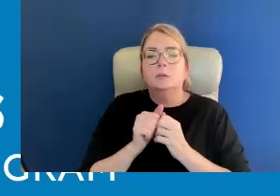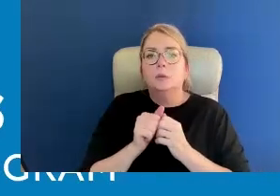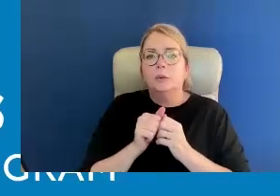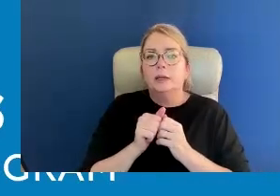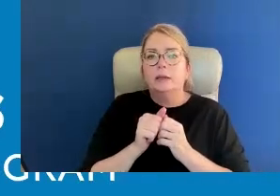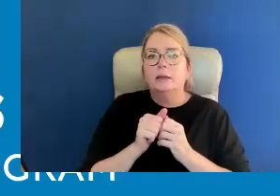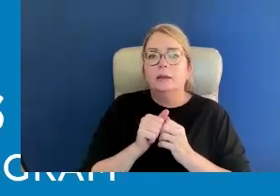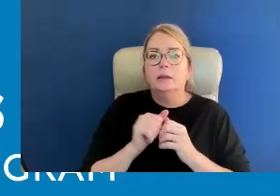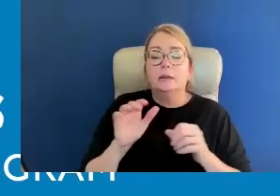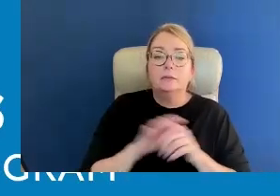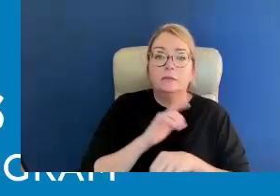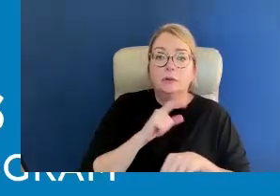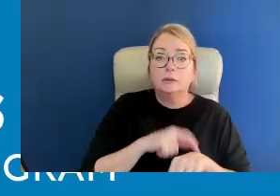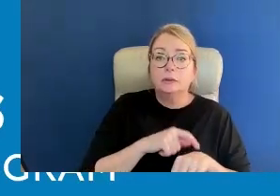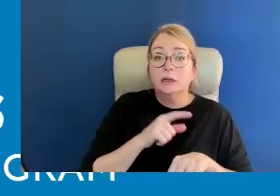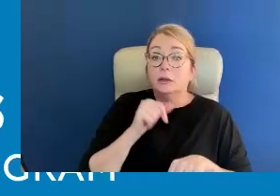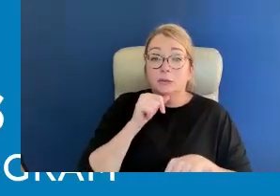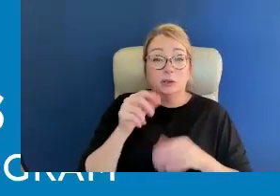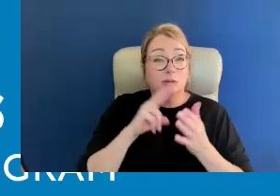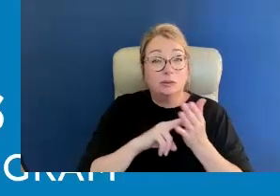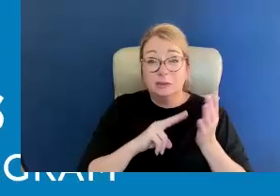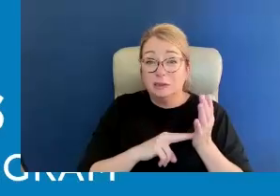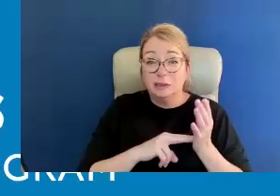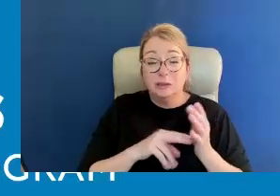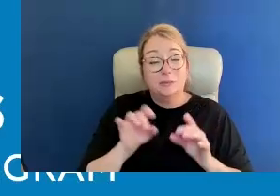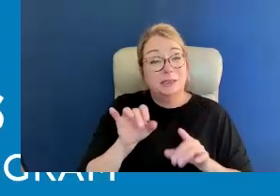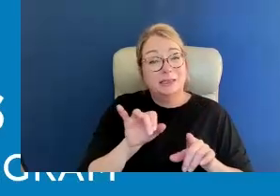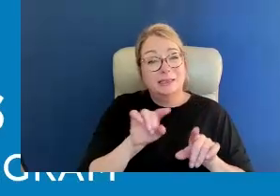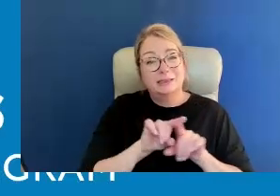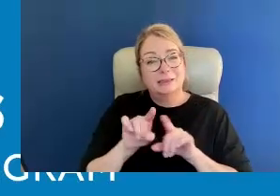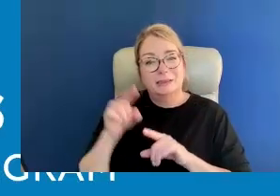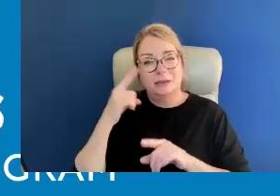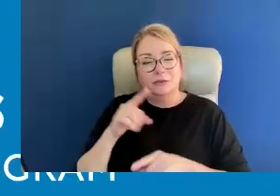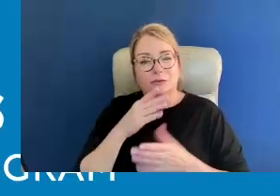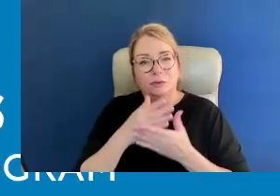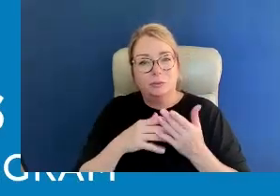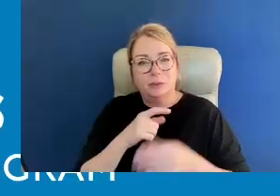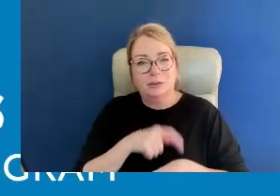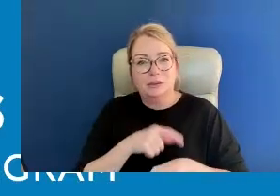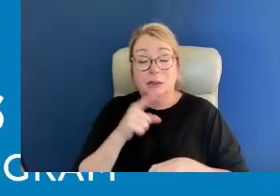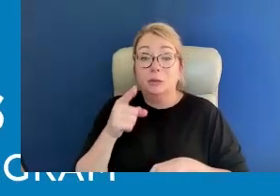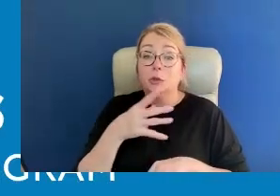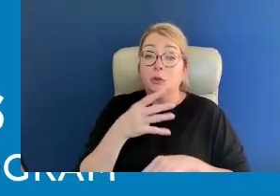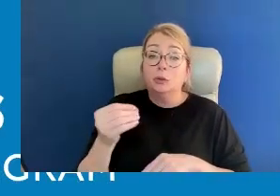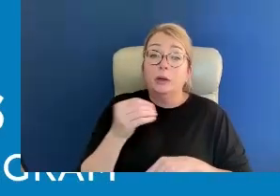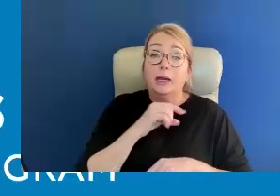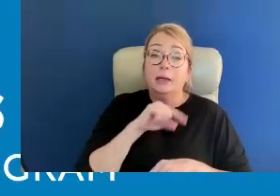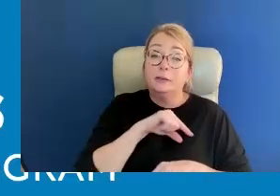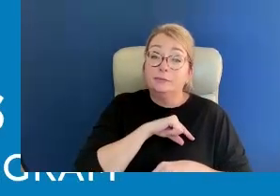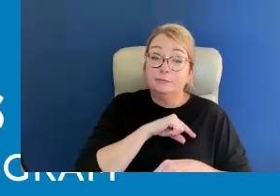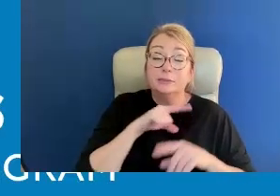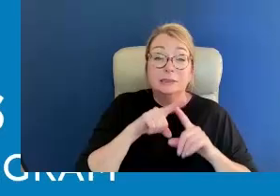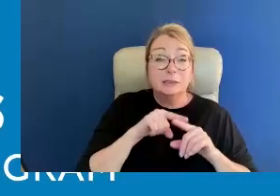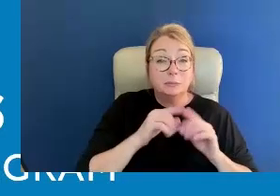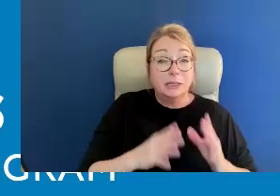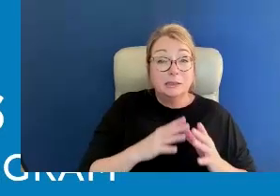complete your benefit elections in Benefit Bridge during the open enrollment period, you and your eligible dependents will be automatically enrolled in the Kaiser High Deductible